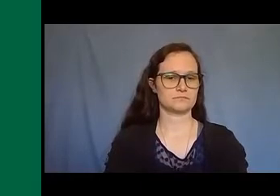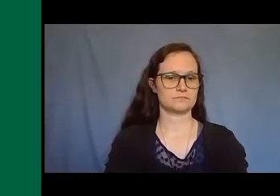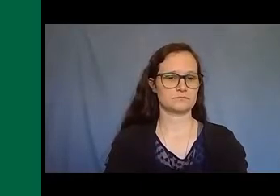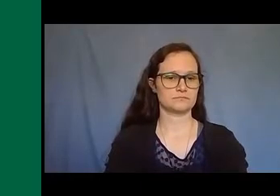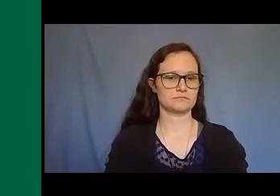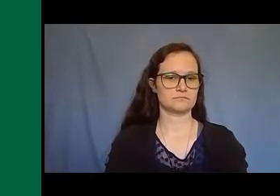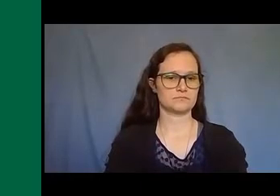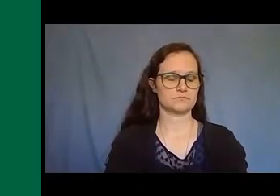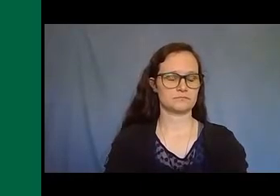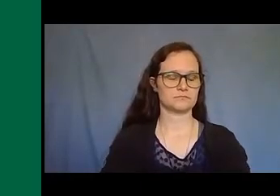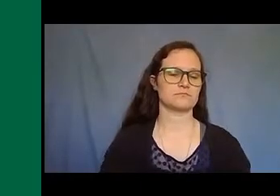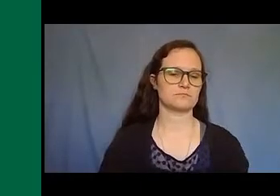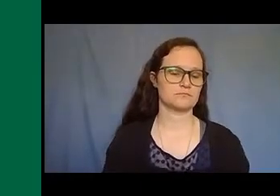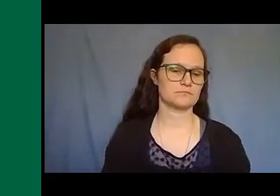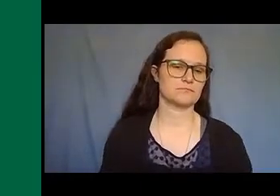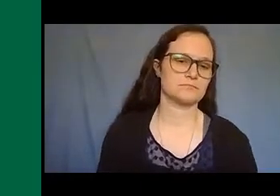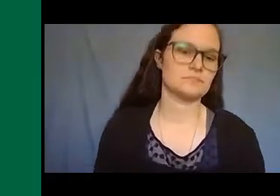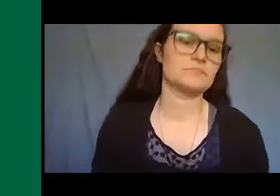Okay.